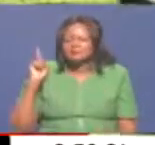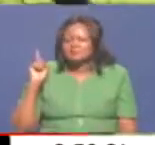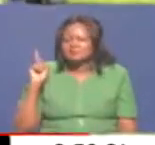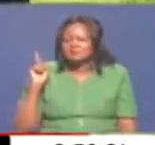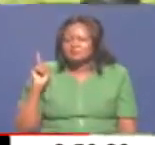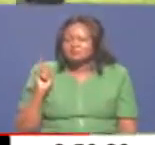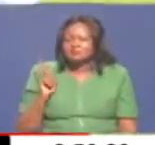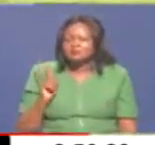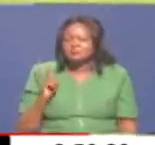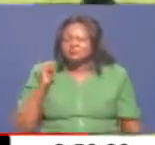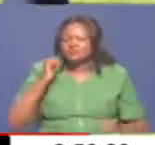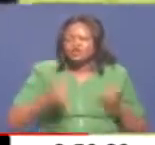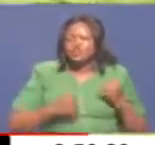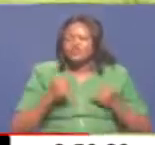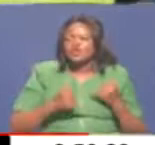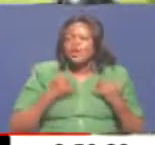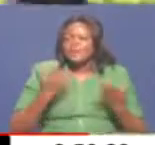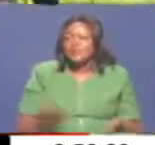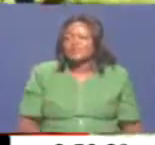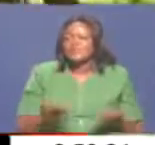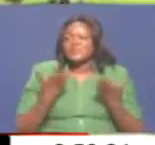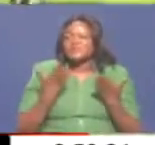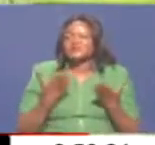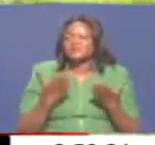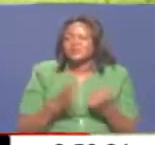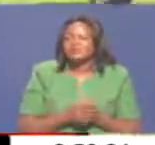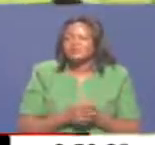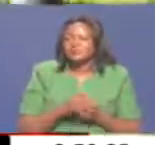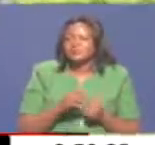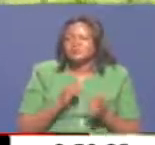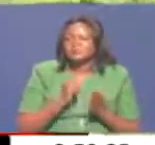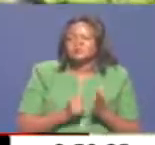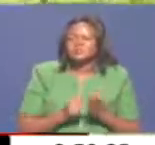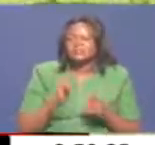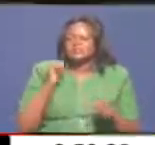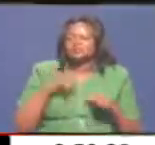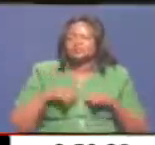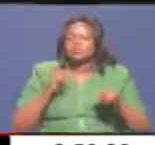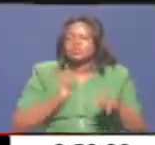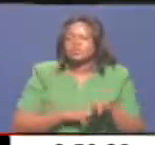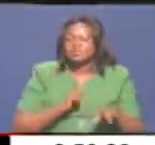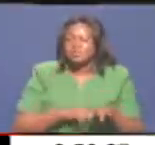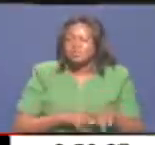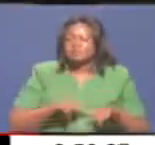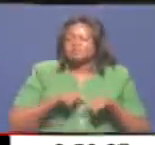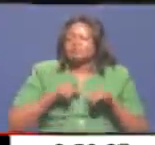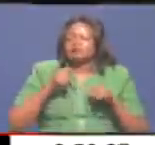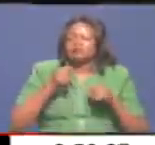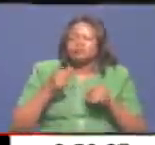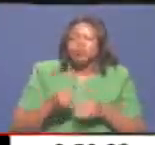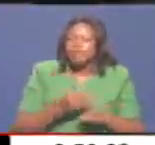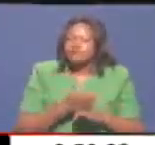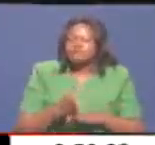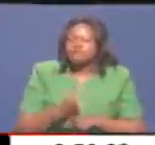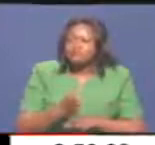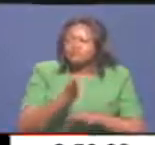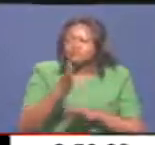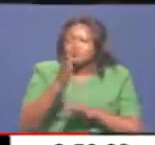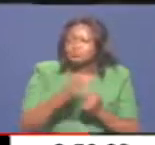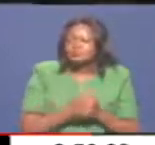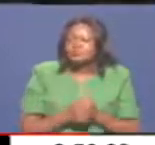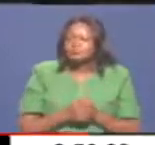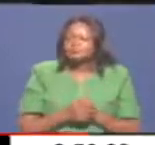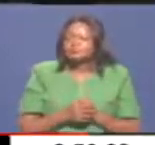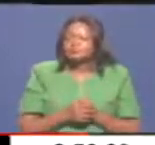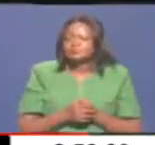The excitement over the revival of the meter gauge railway is intense as this trial train snakes its way through the picturesque valleys and